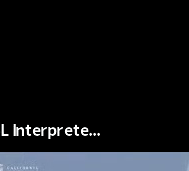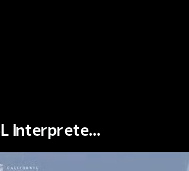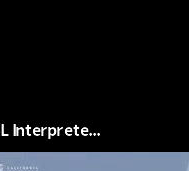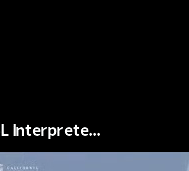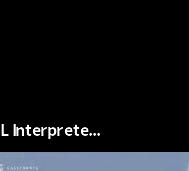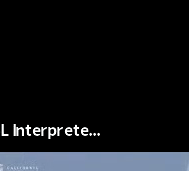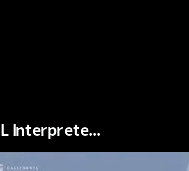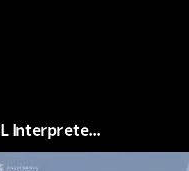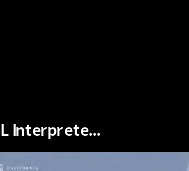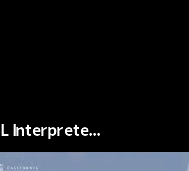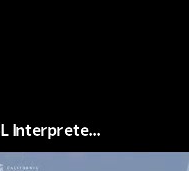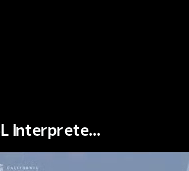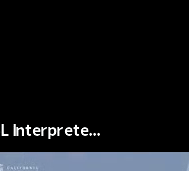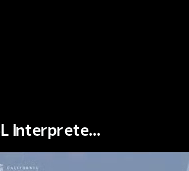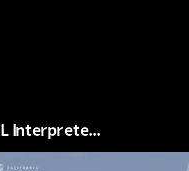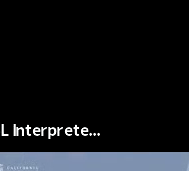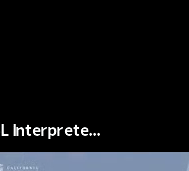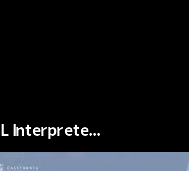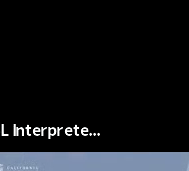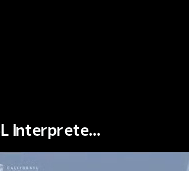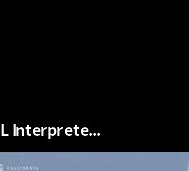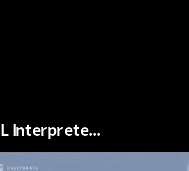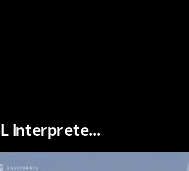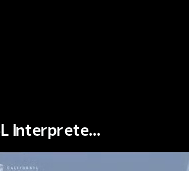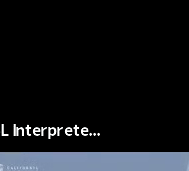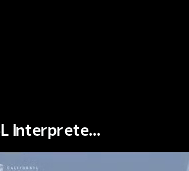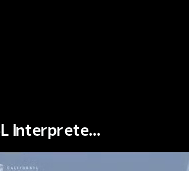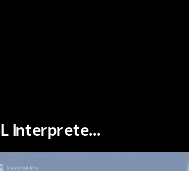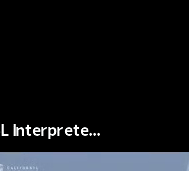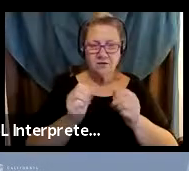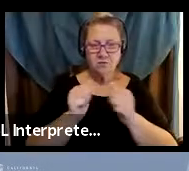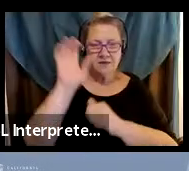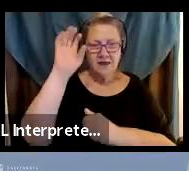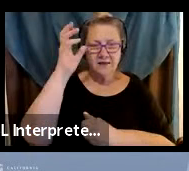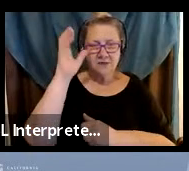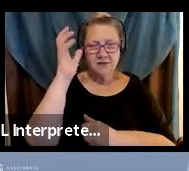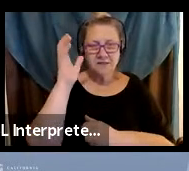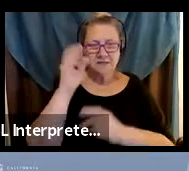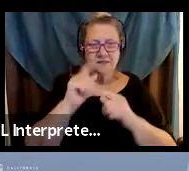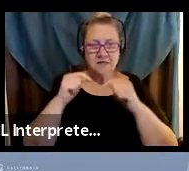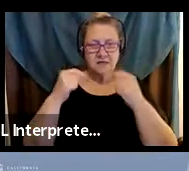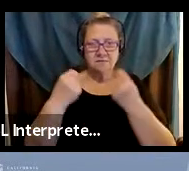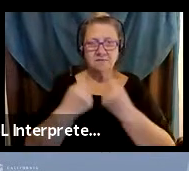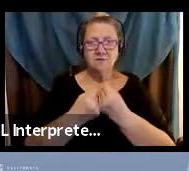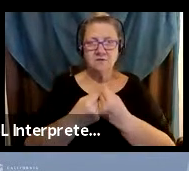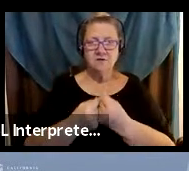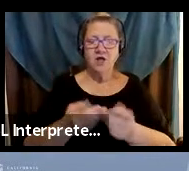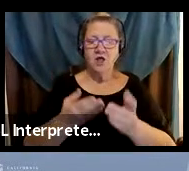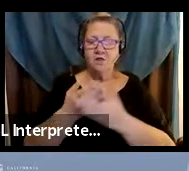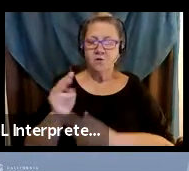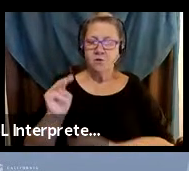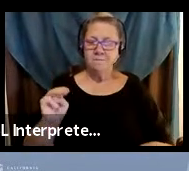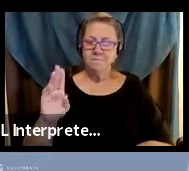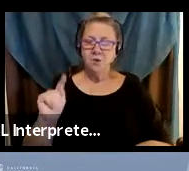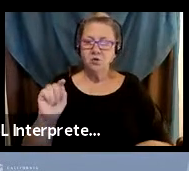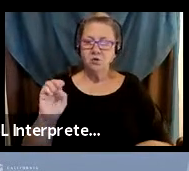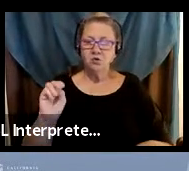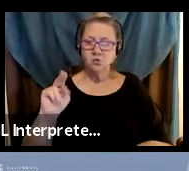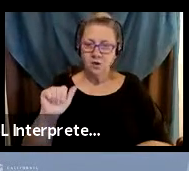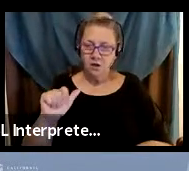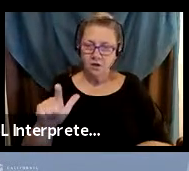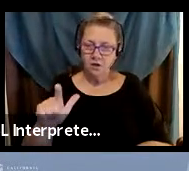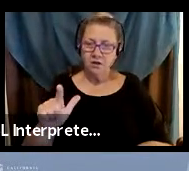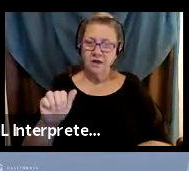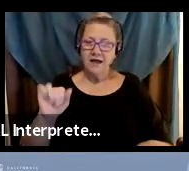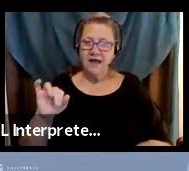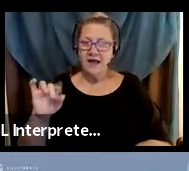where the homebound individuals live, and they will coordinate with the ambulance strike teams. So it's through the mutual aid system that we have here in California. So